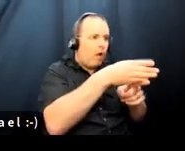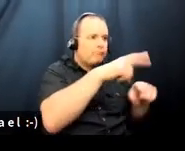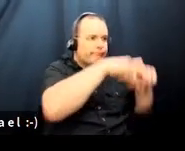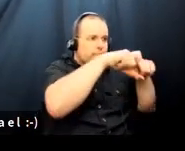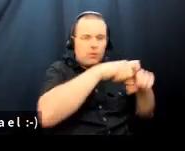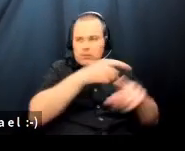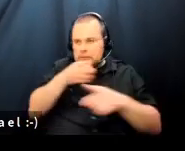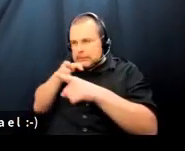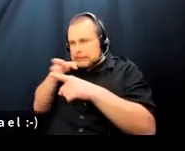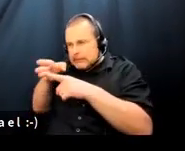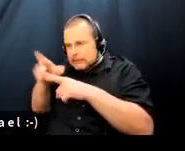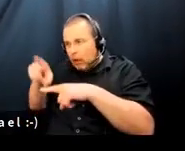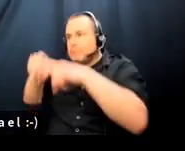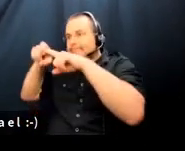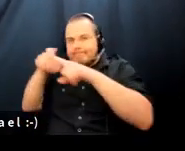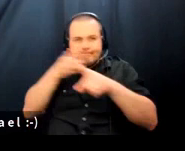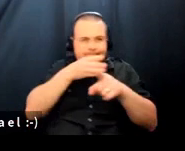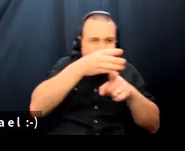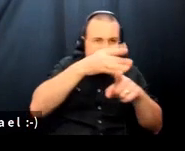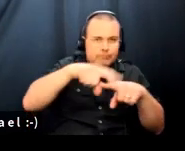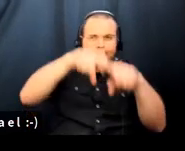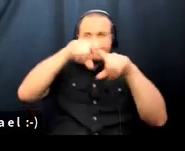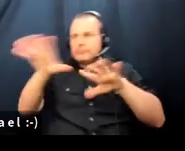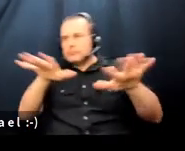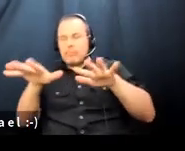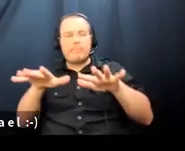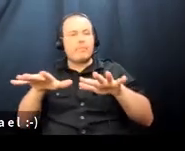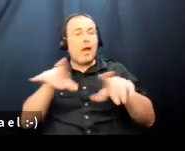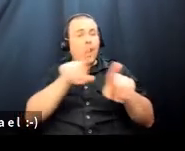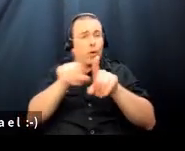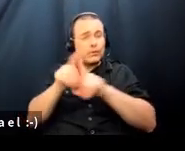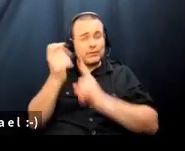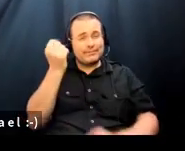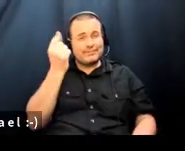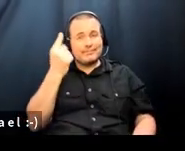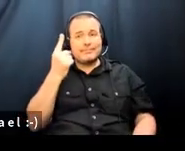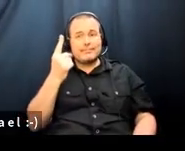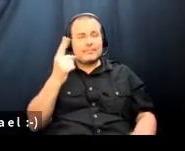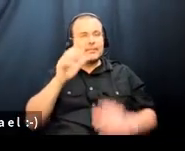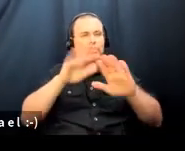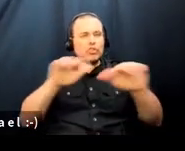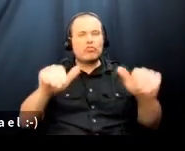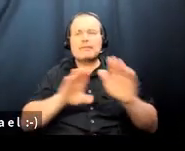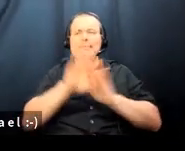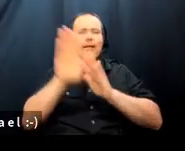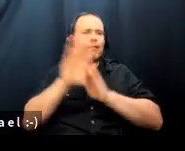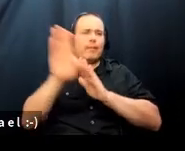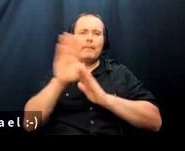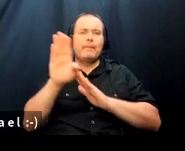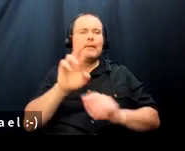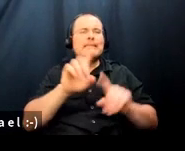Children also develop at different rates within the normative framework. The normative framework being